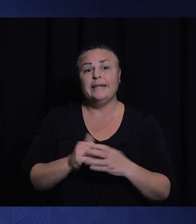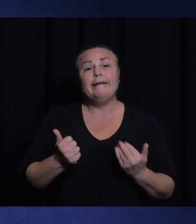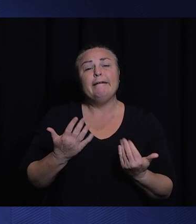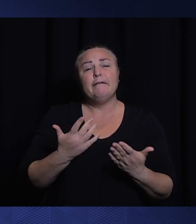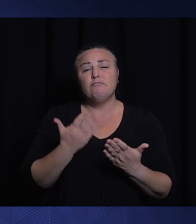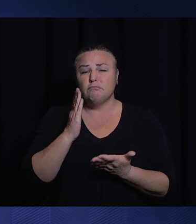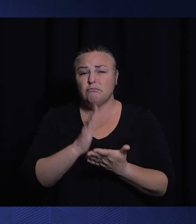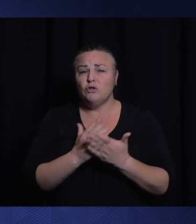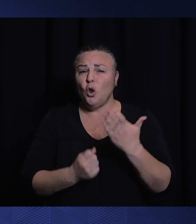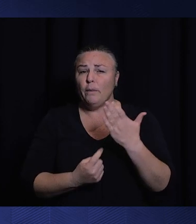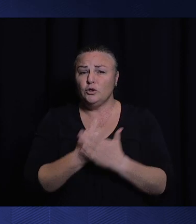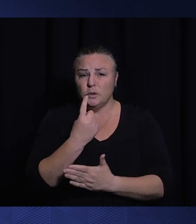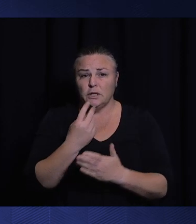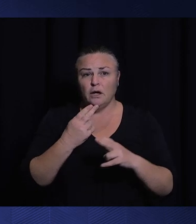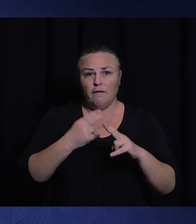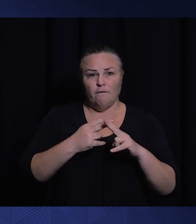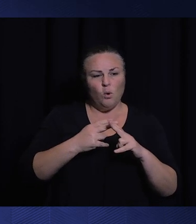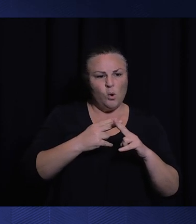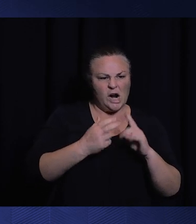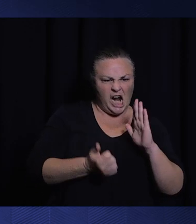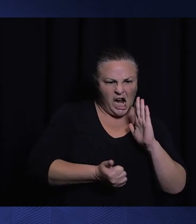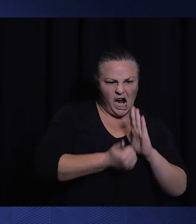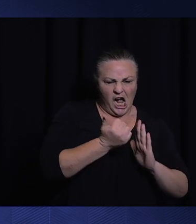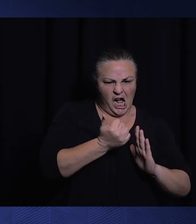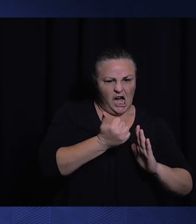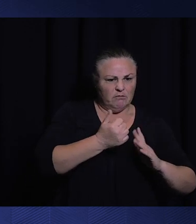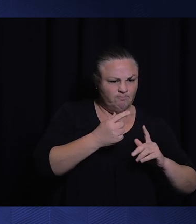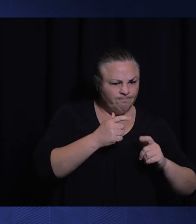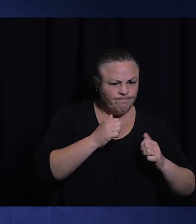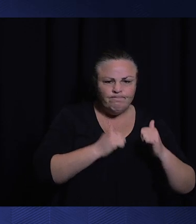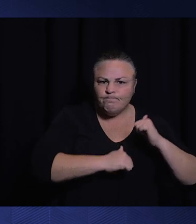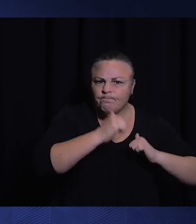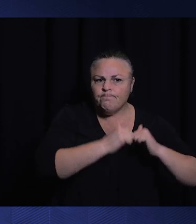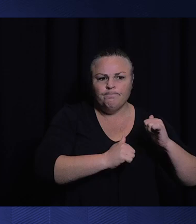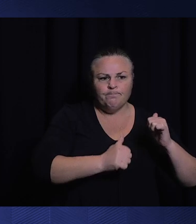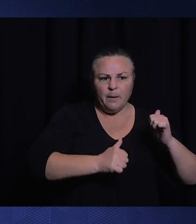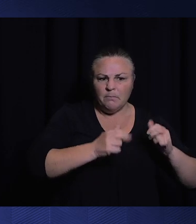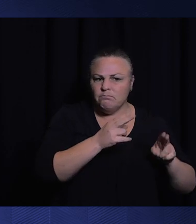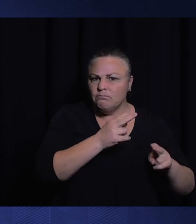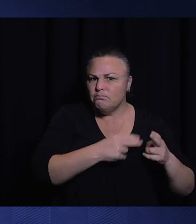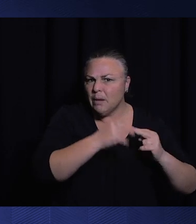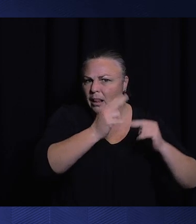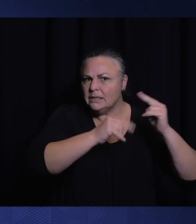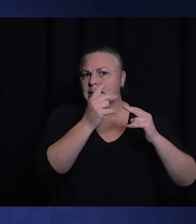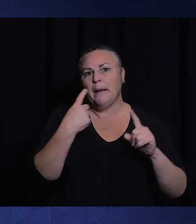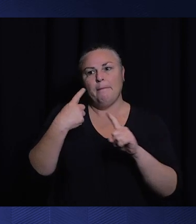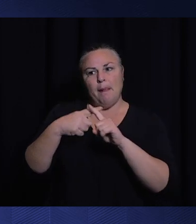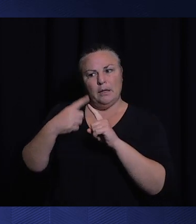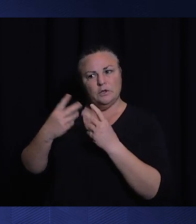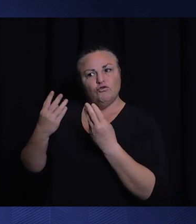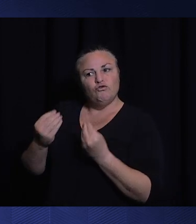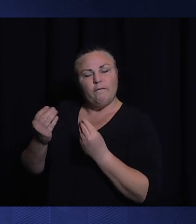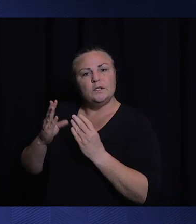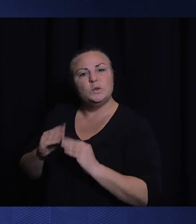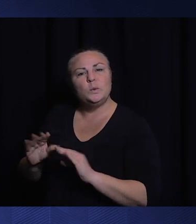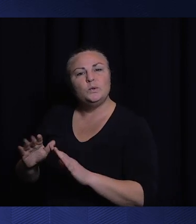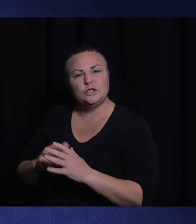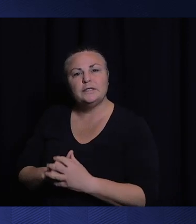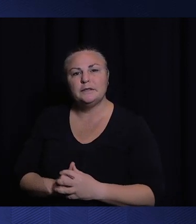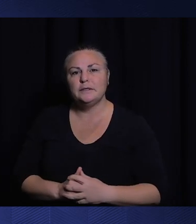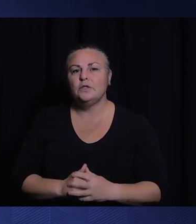and soft infrastructure together to enhance resilience for our communities. The format of the